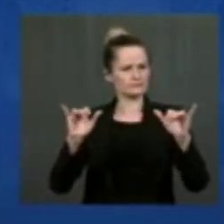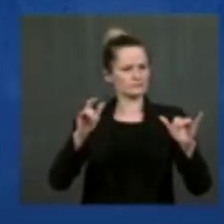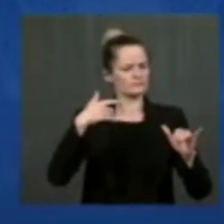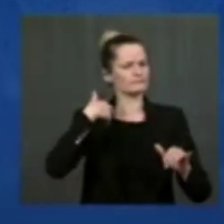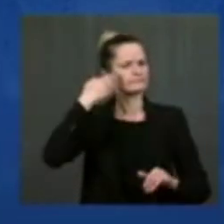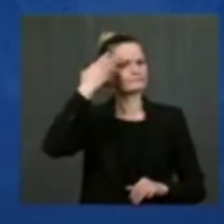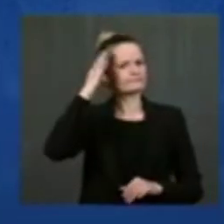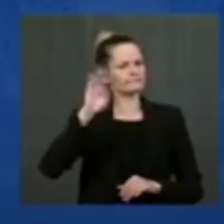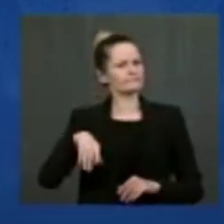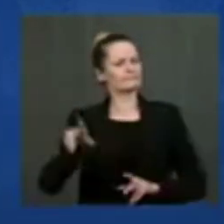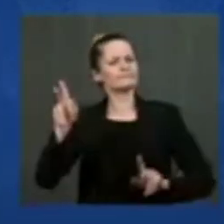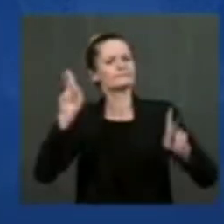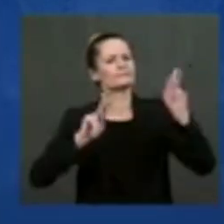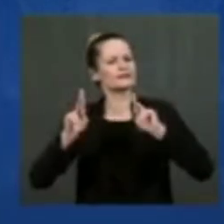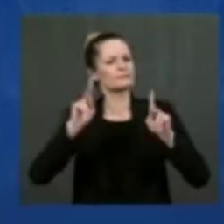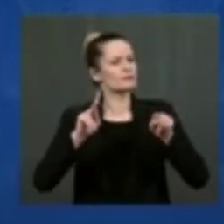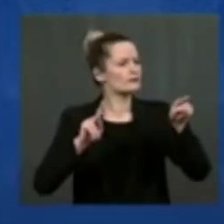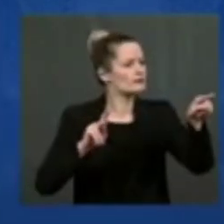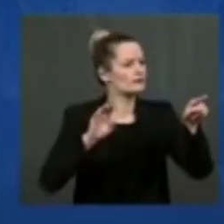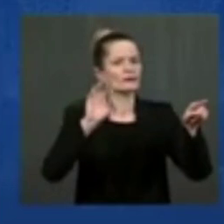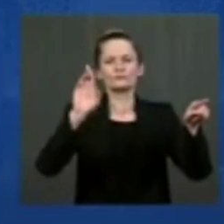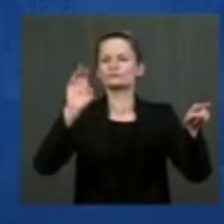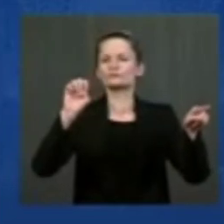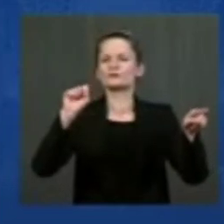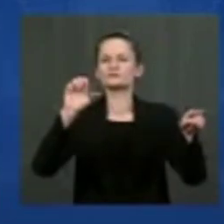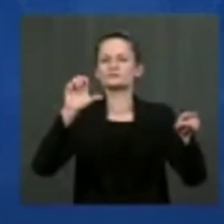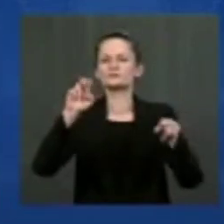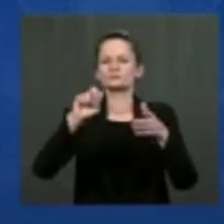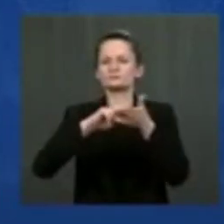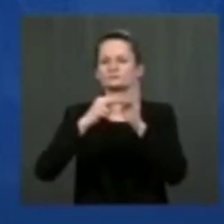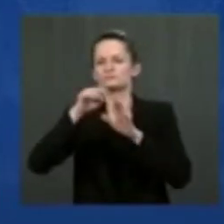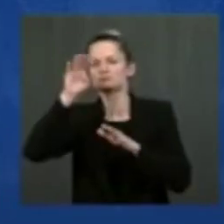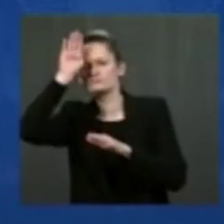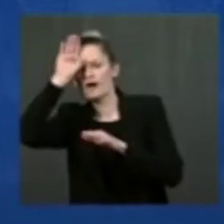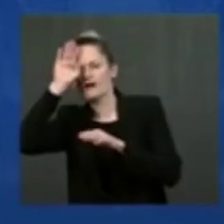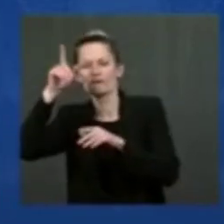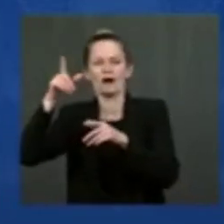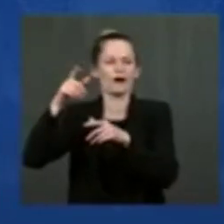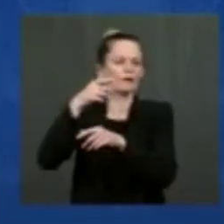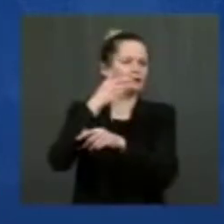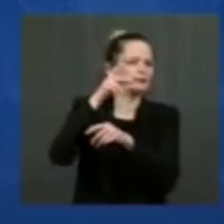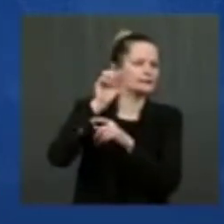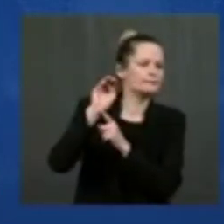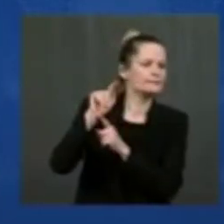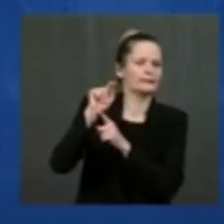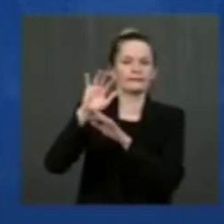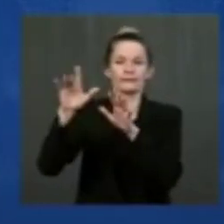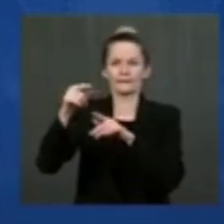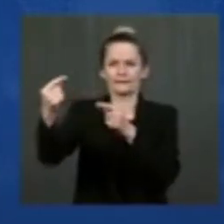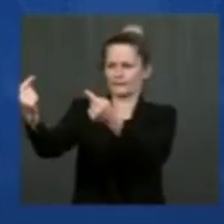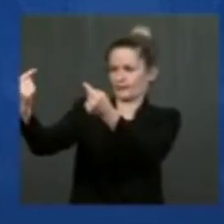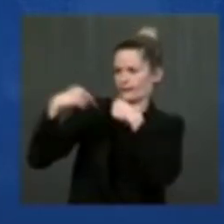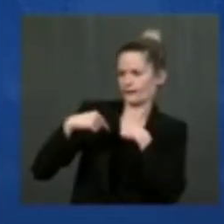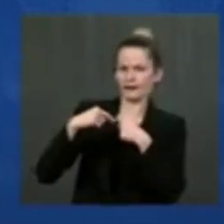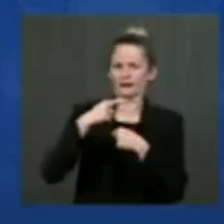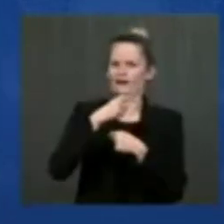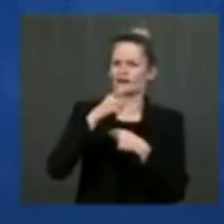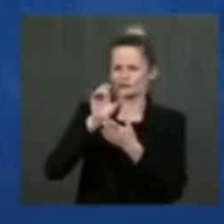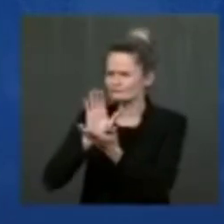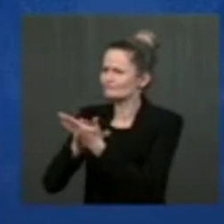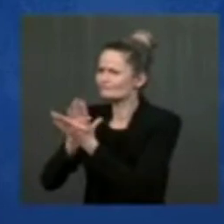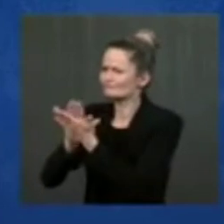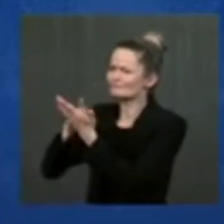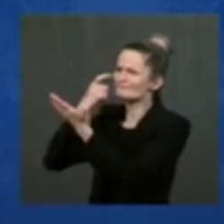folks, I think they began to realize, this is part of the deal. And to use my dad's